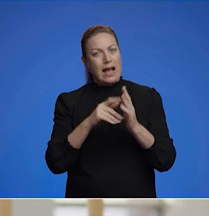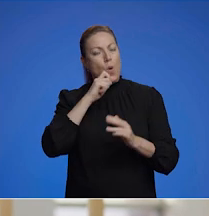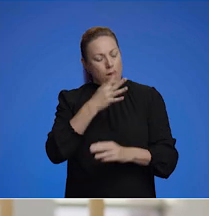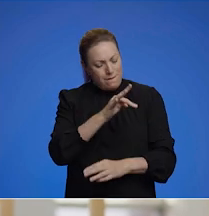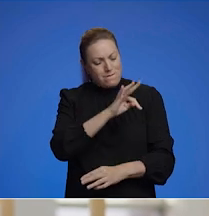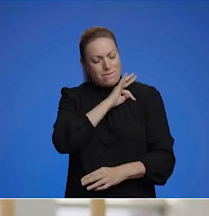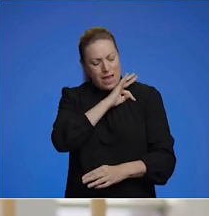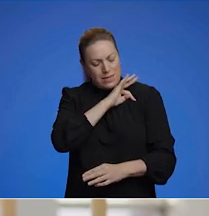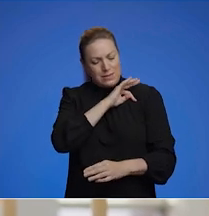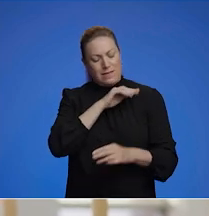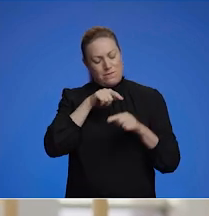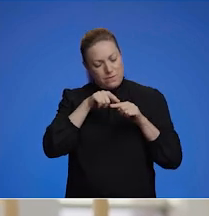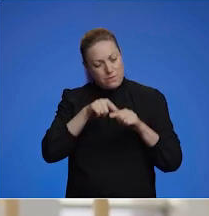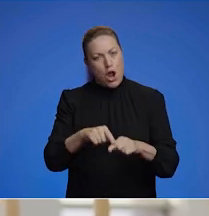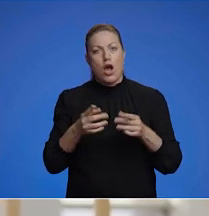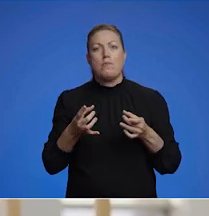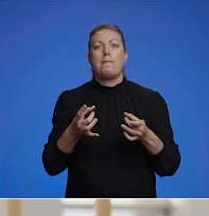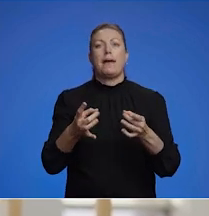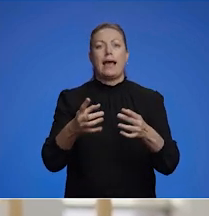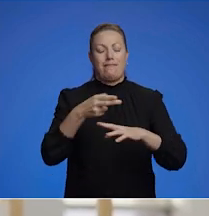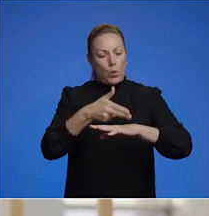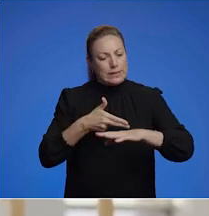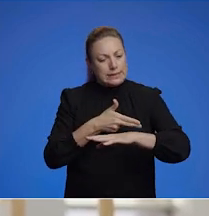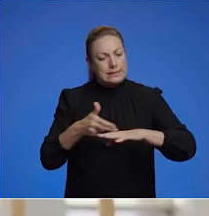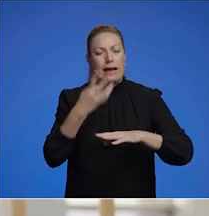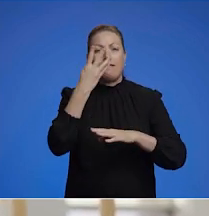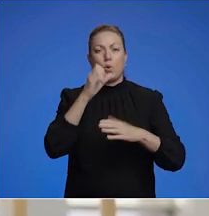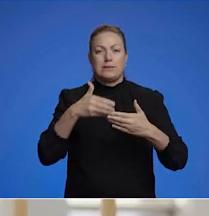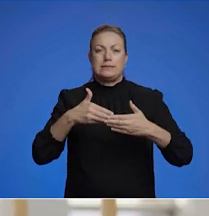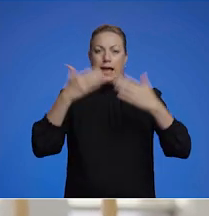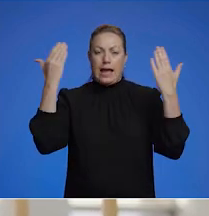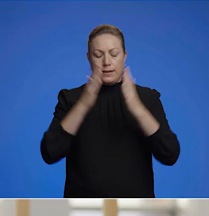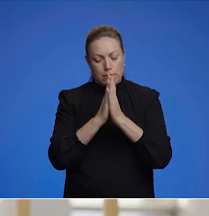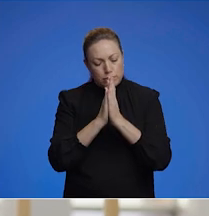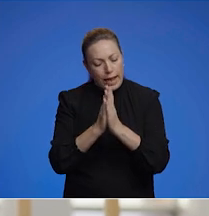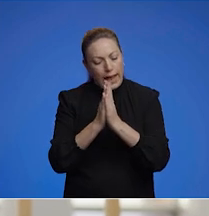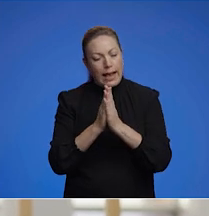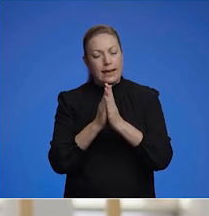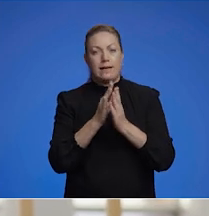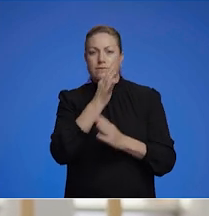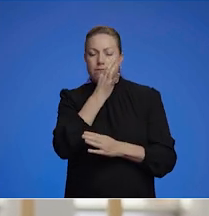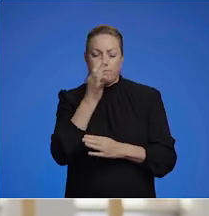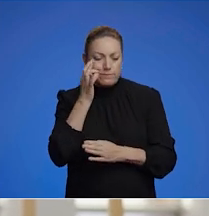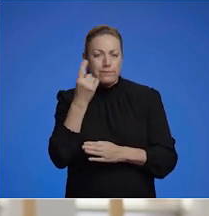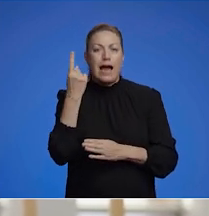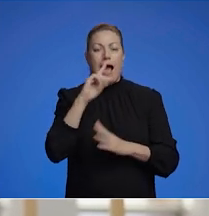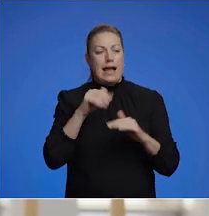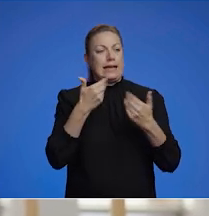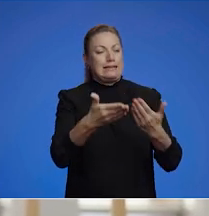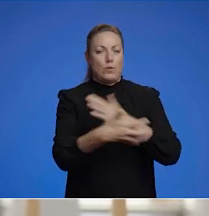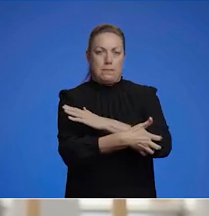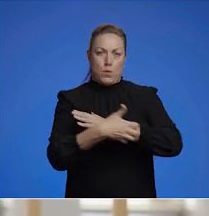here today be faithful during these 40 days of preparation for Easter through prayer, fasting, and almsgiving.